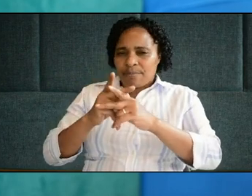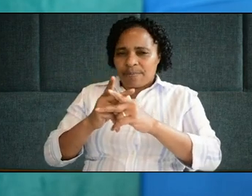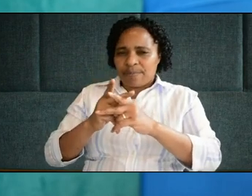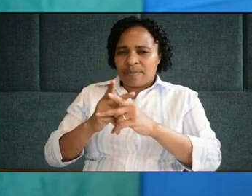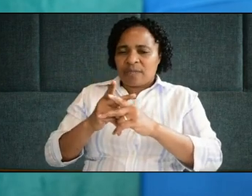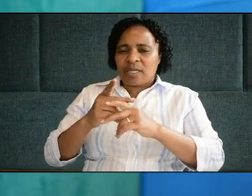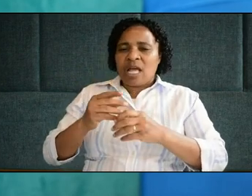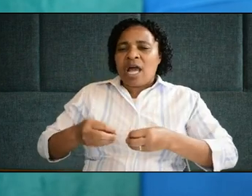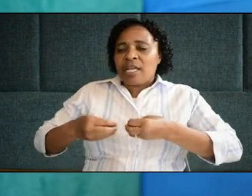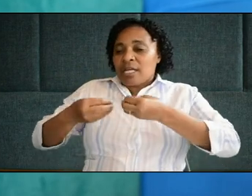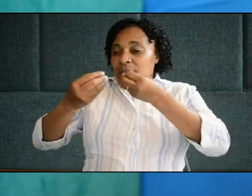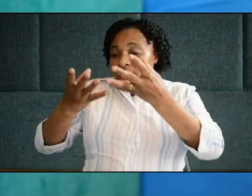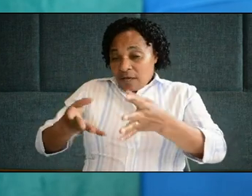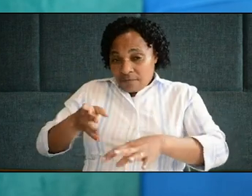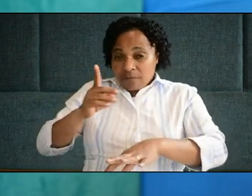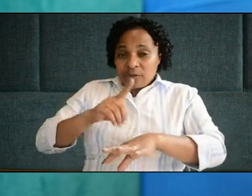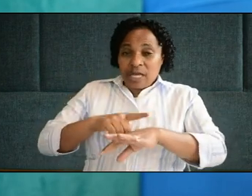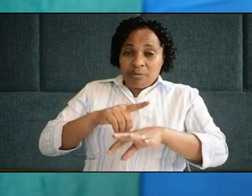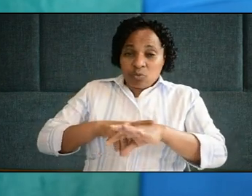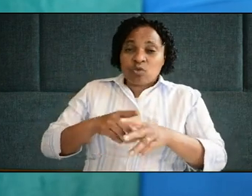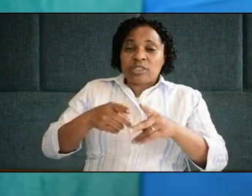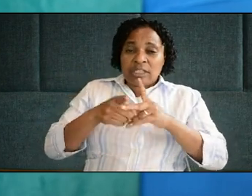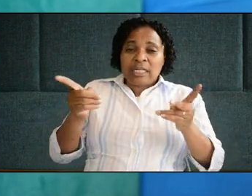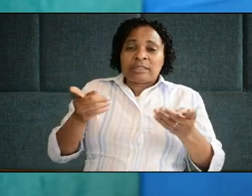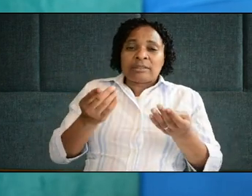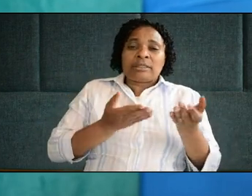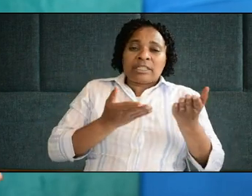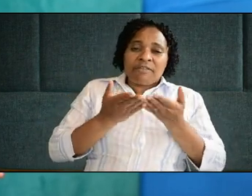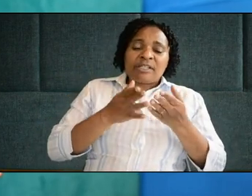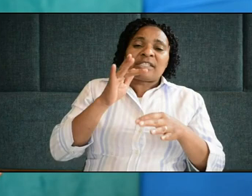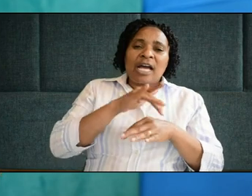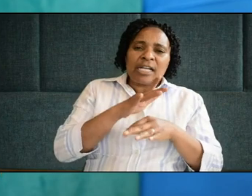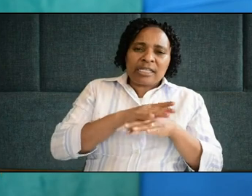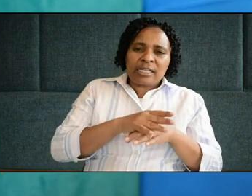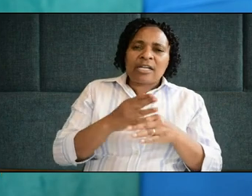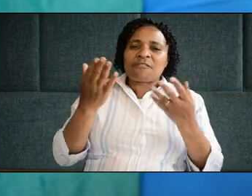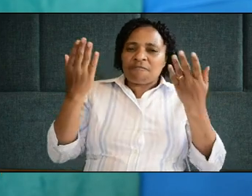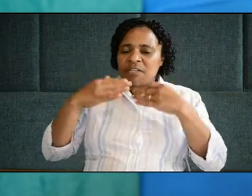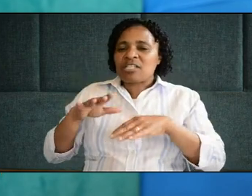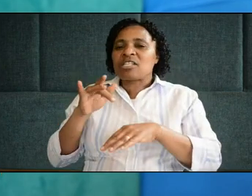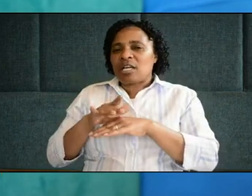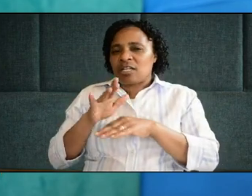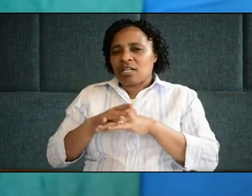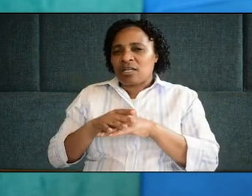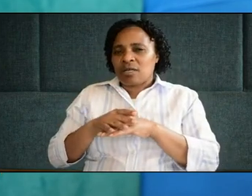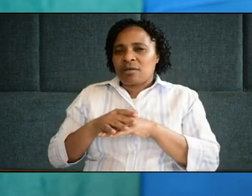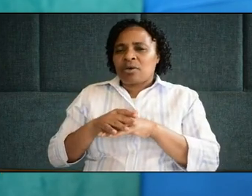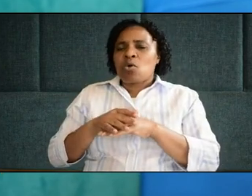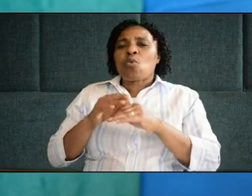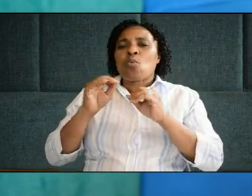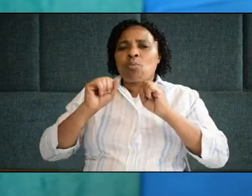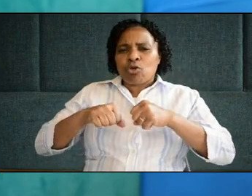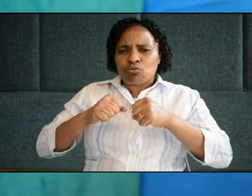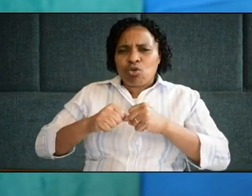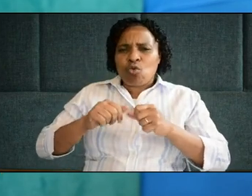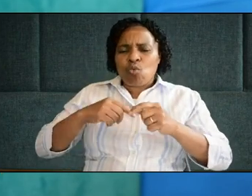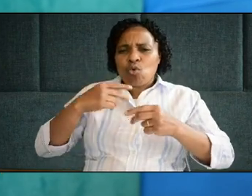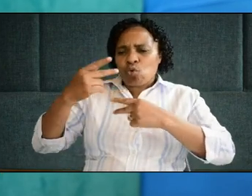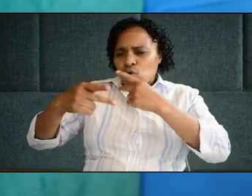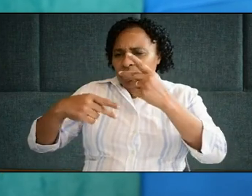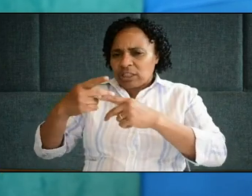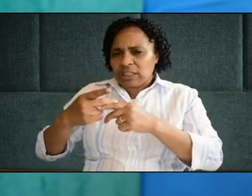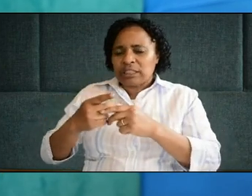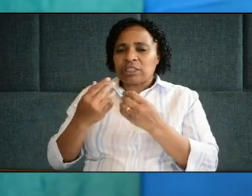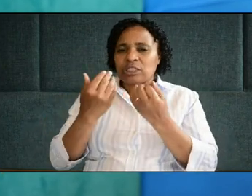keep time, we start the service early, and finish early, because we don't want to keep